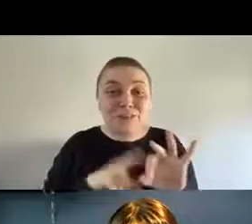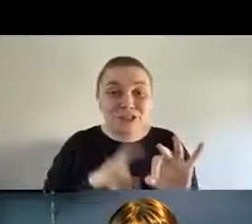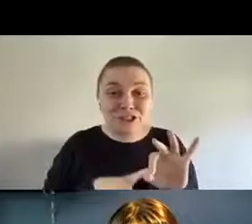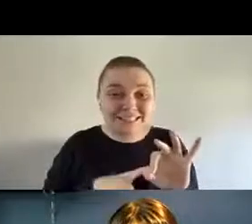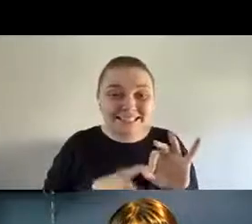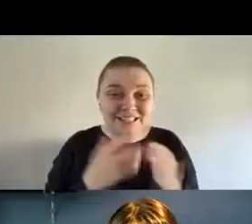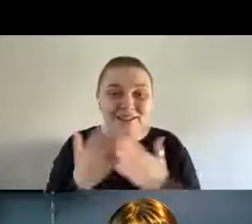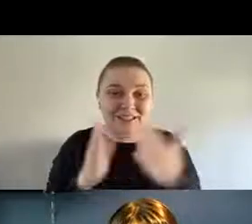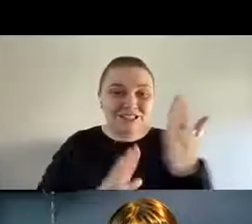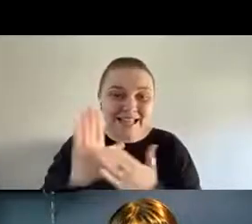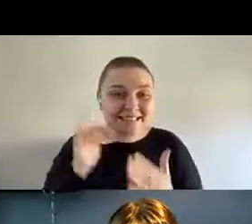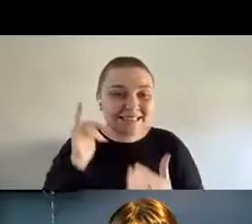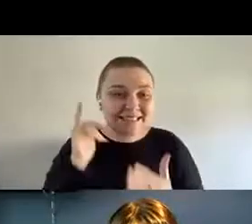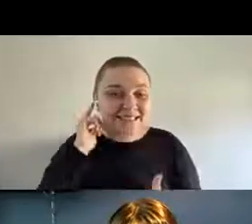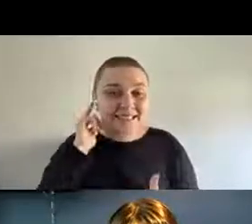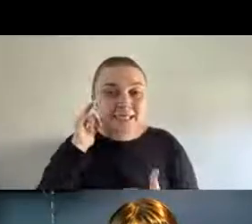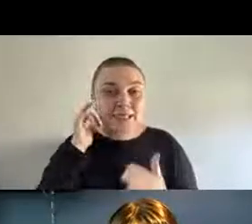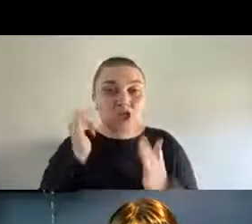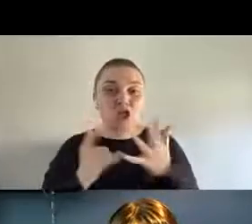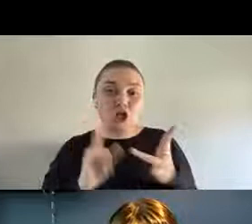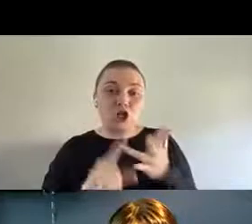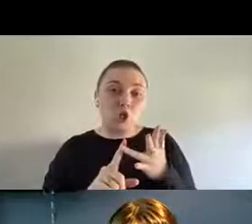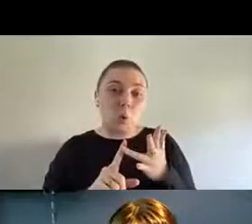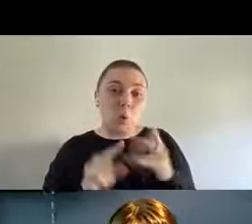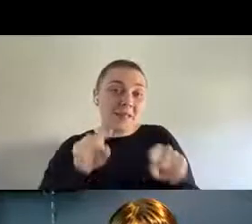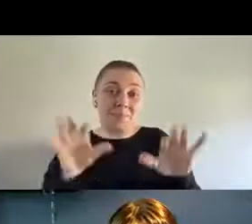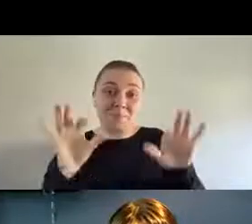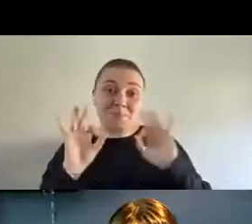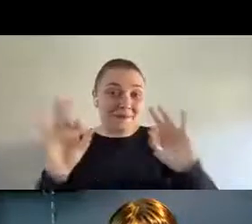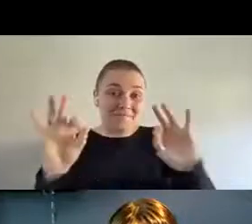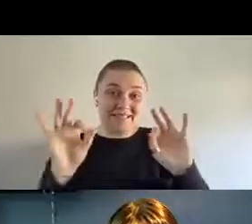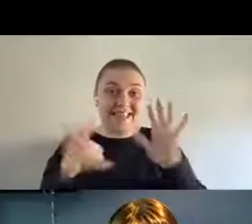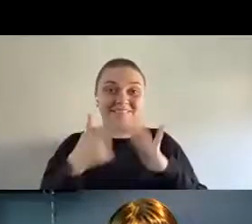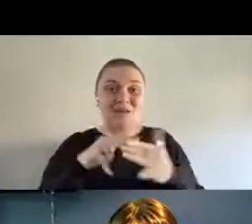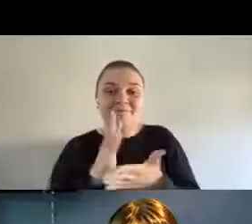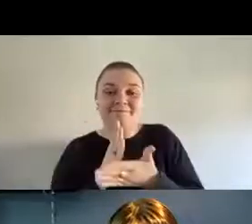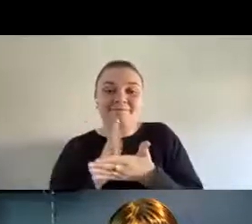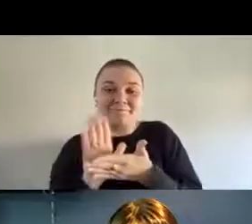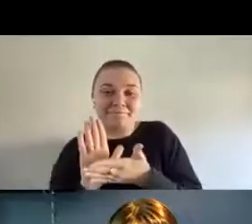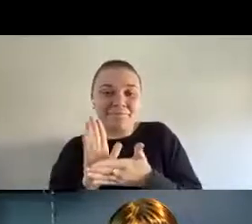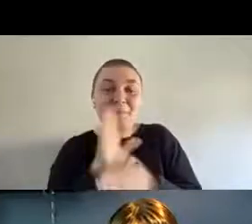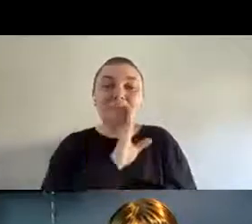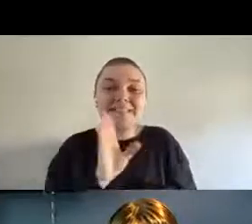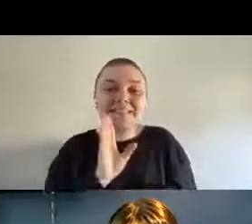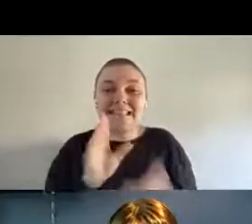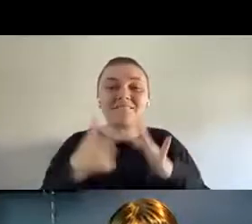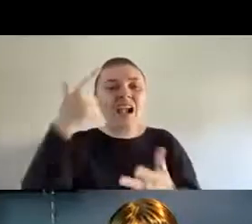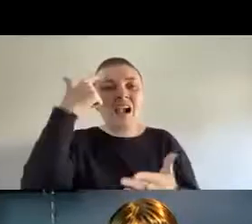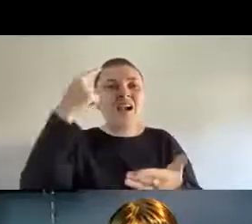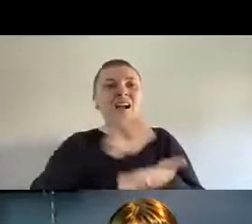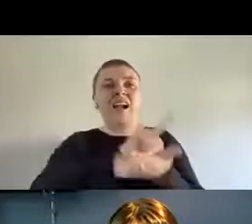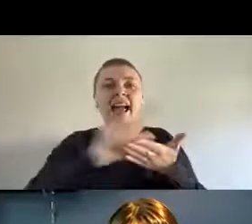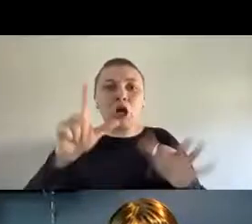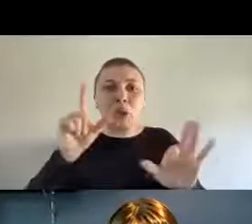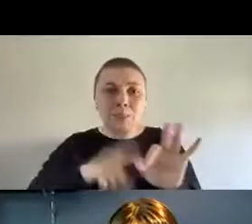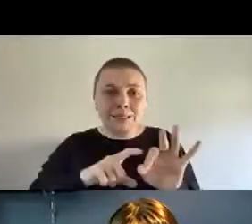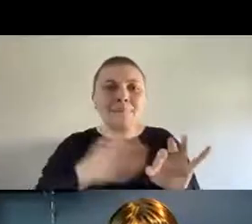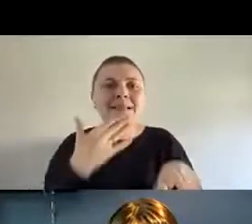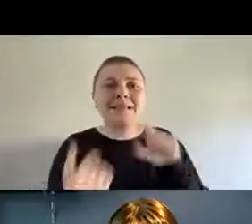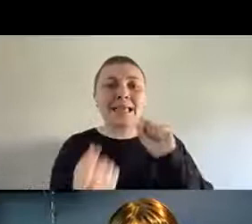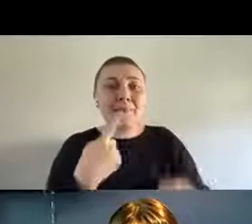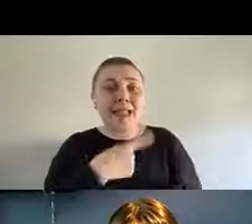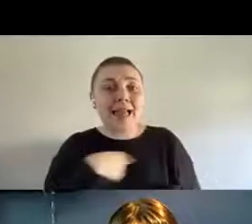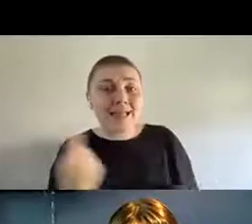chat. So that is perfectly fine if we skip that out. If anyone does have any questions, please feel free to email us.